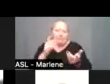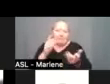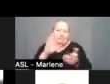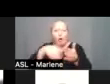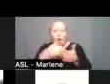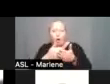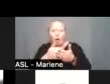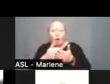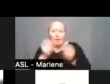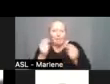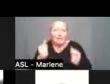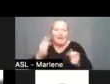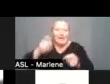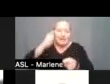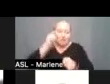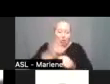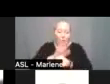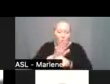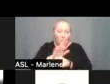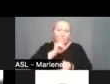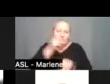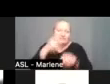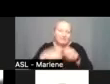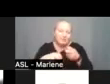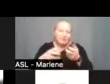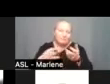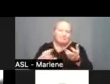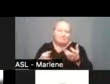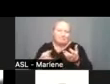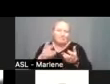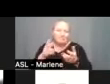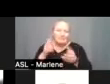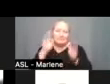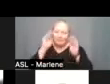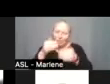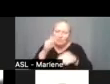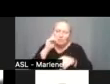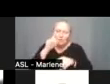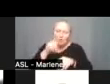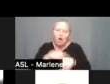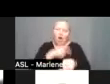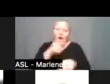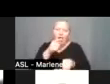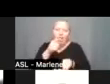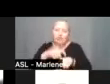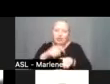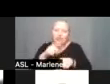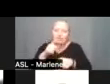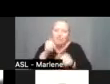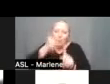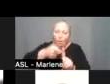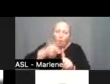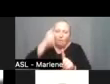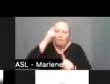immediate needs of covid it's been difficult to really stay focused on our longer term goals to diversify